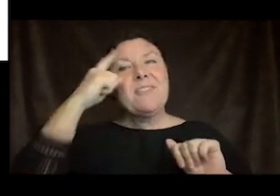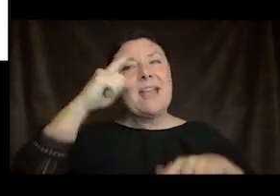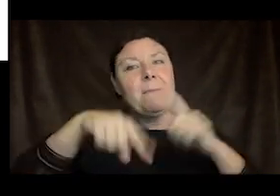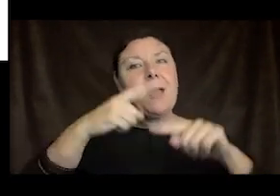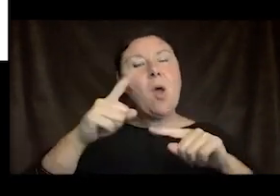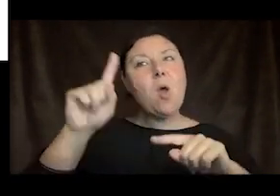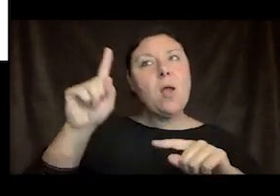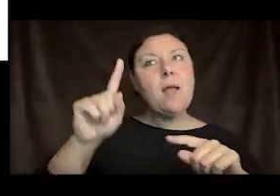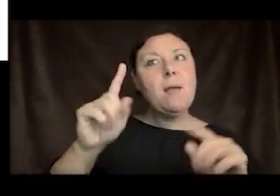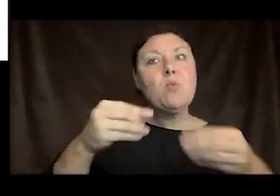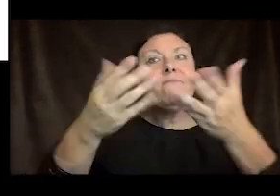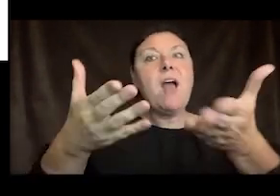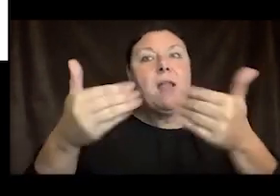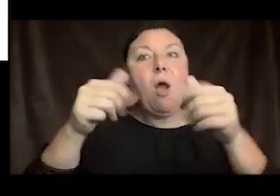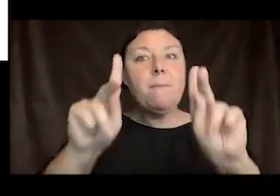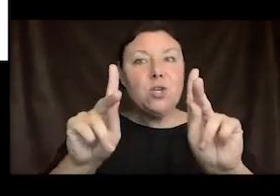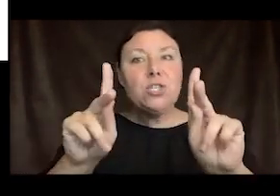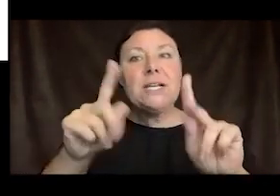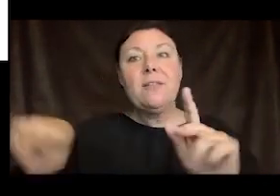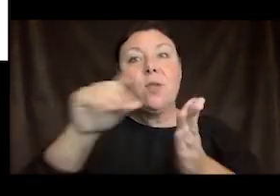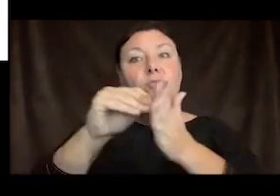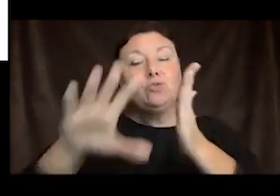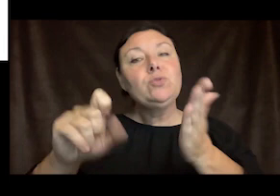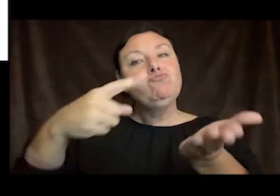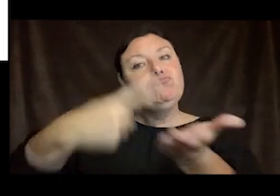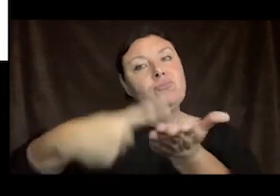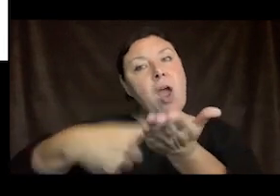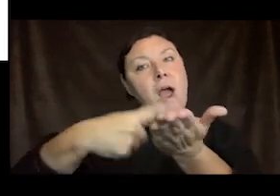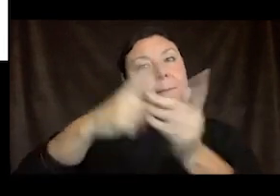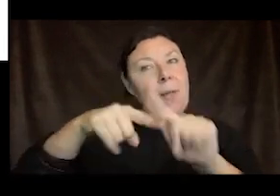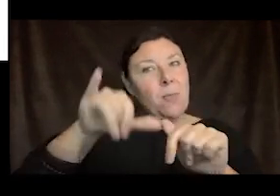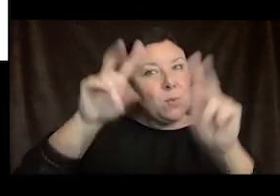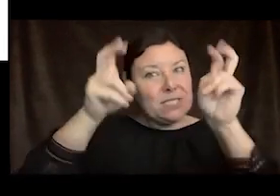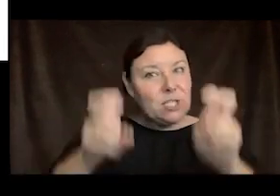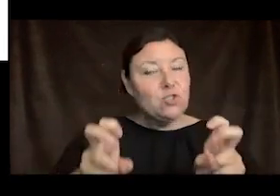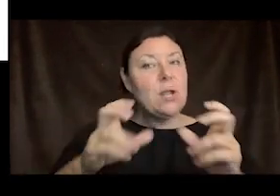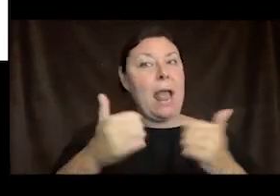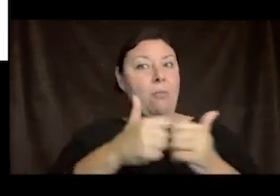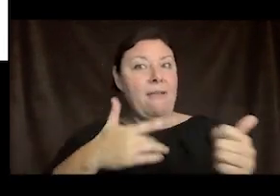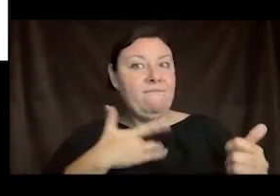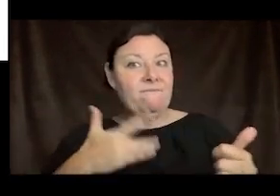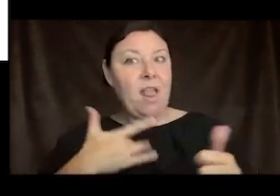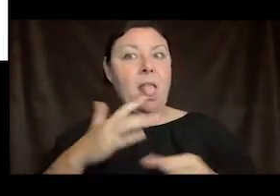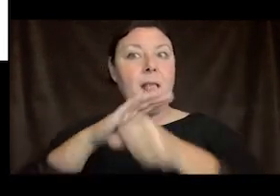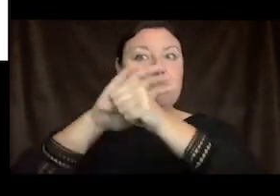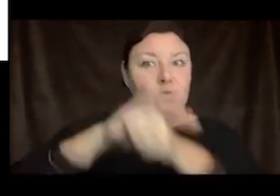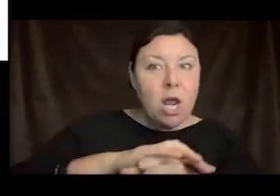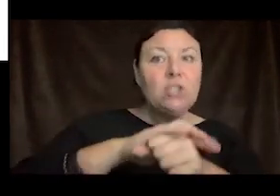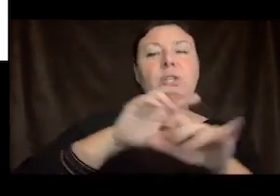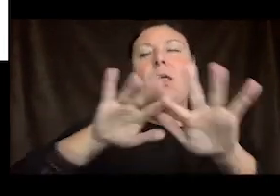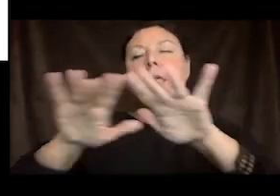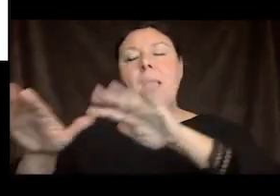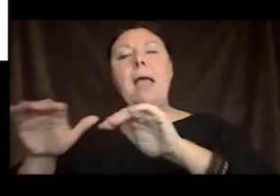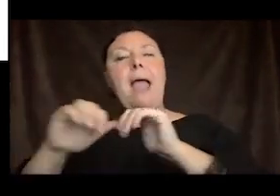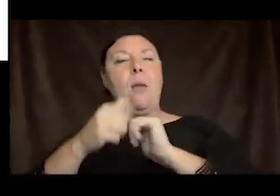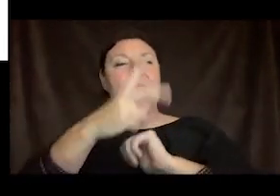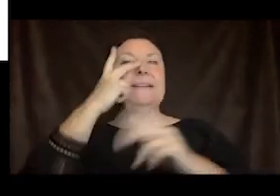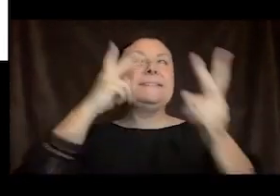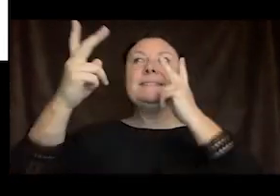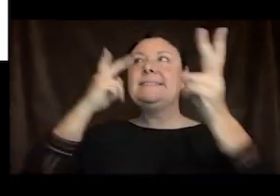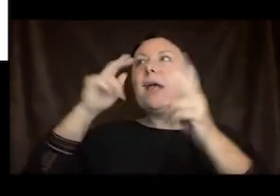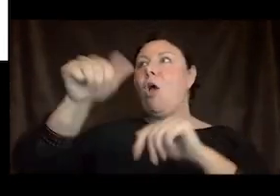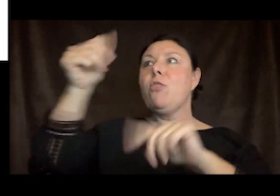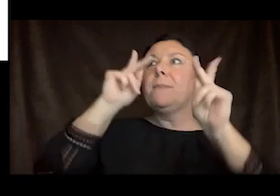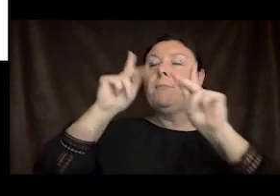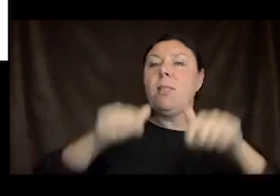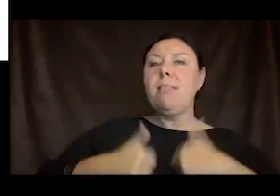the opportunity to talk about those issues and talk about the ways that they see things playing out in other